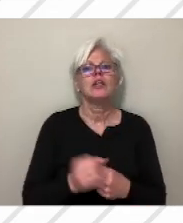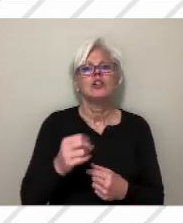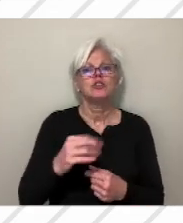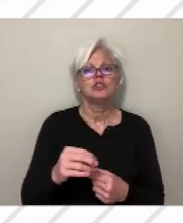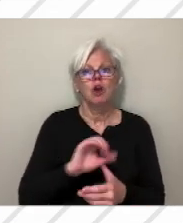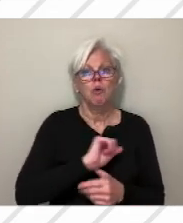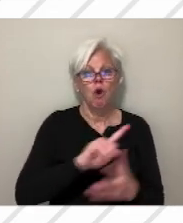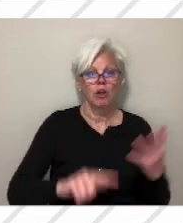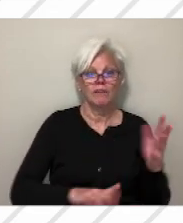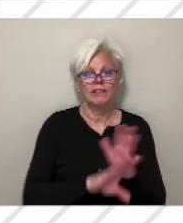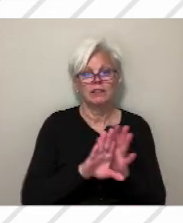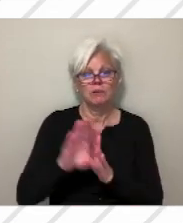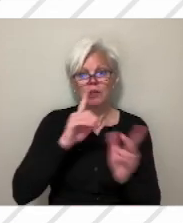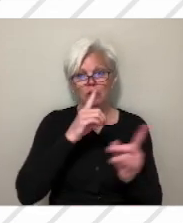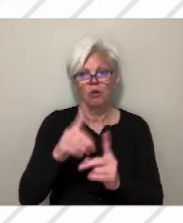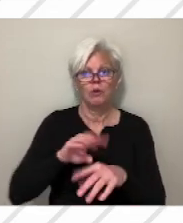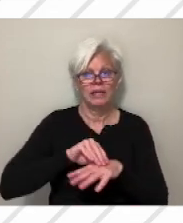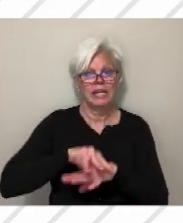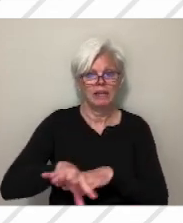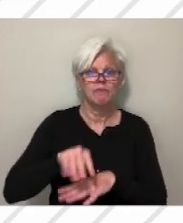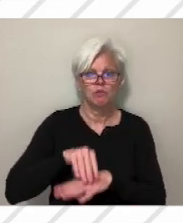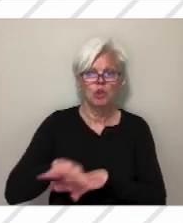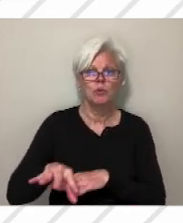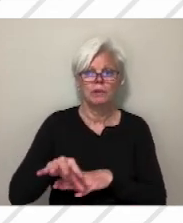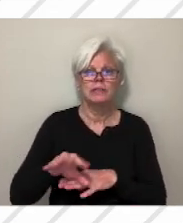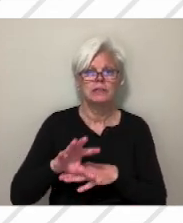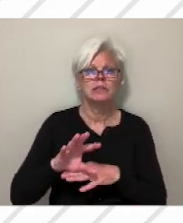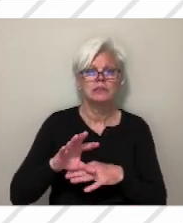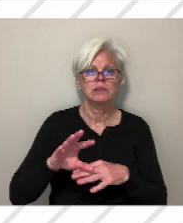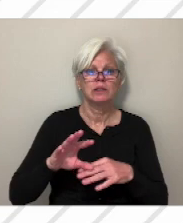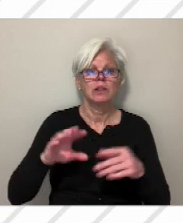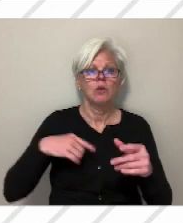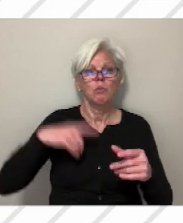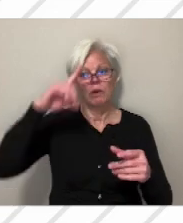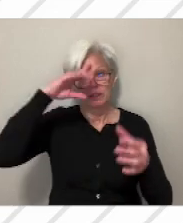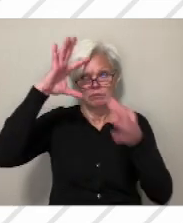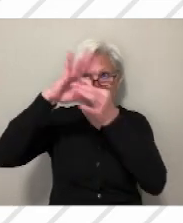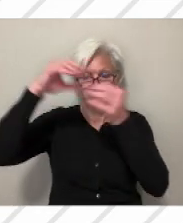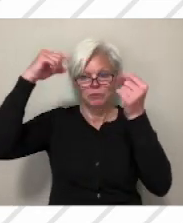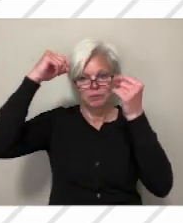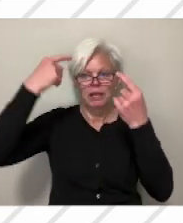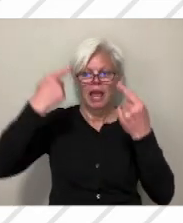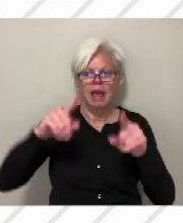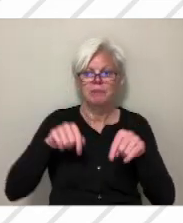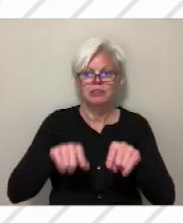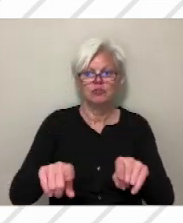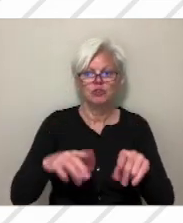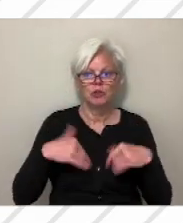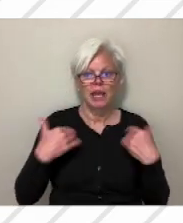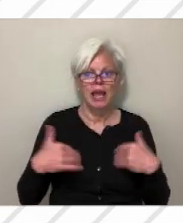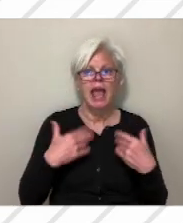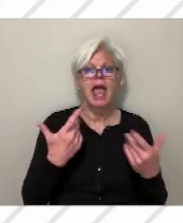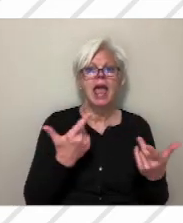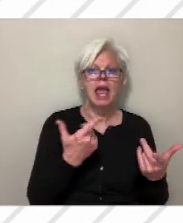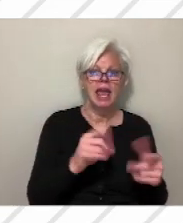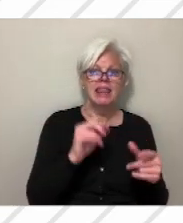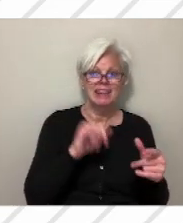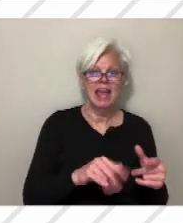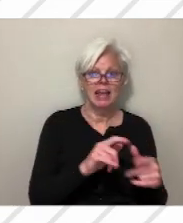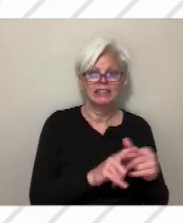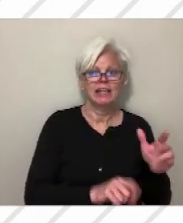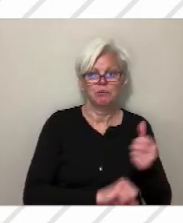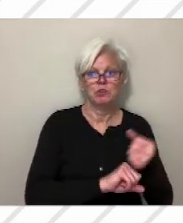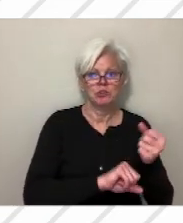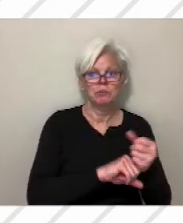developmental goals influence the connectivity that happens during adolescence, and in turn, the connectivity is able to support